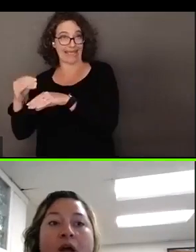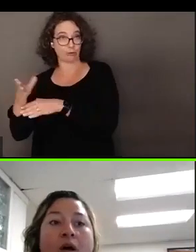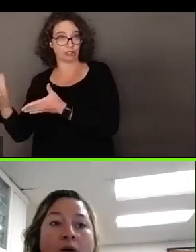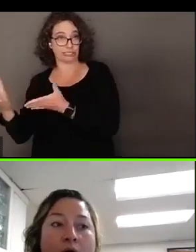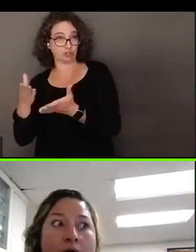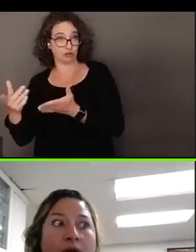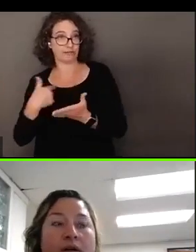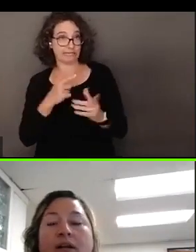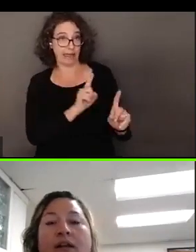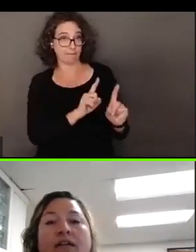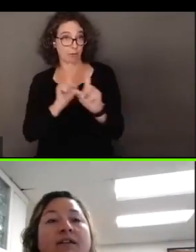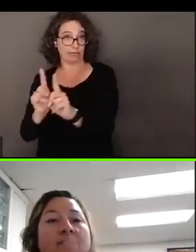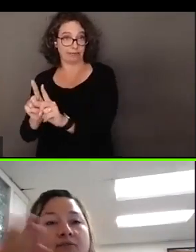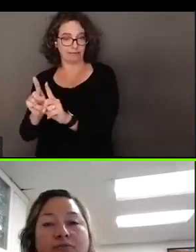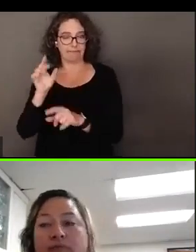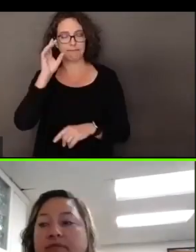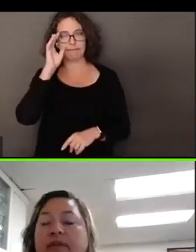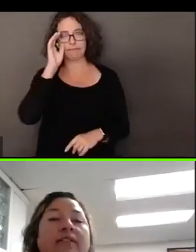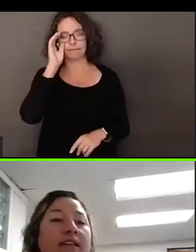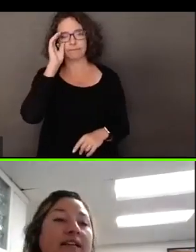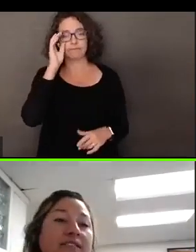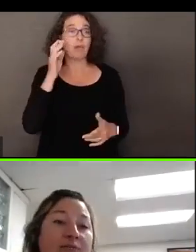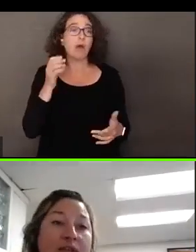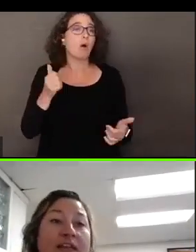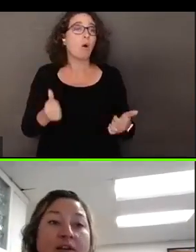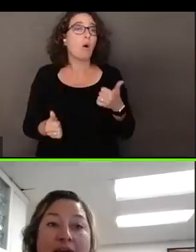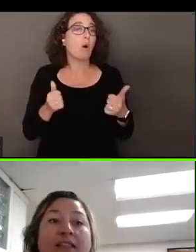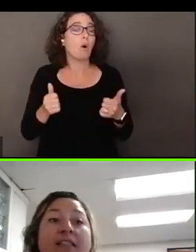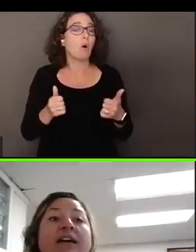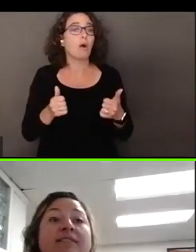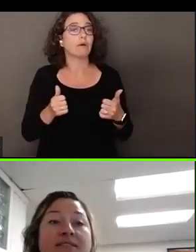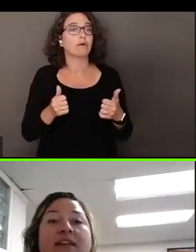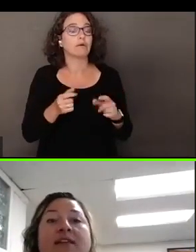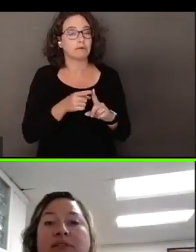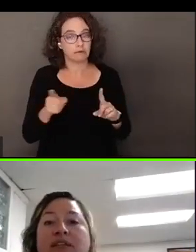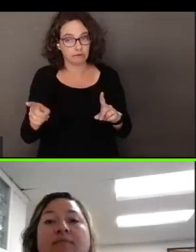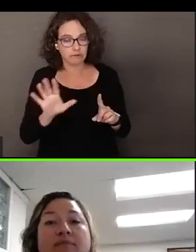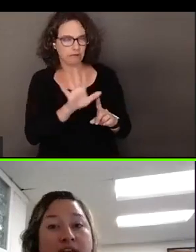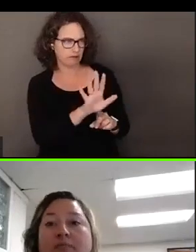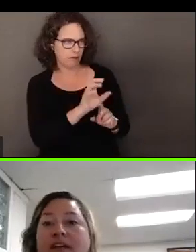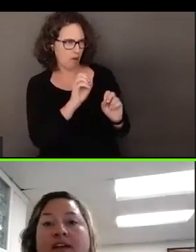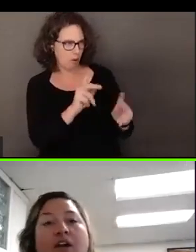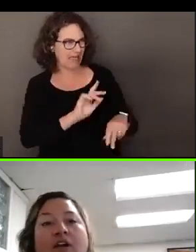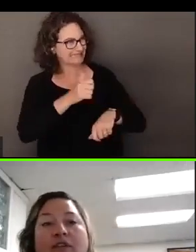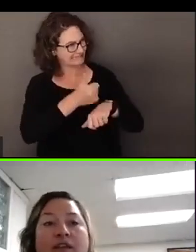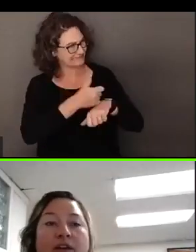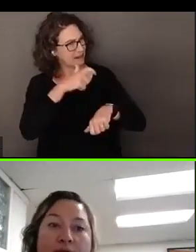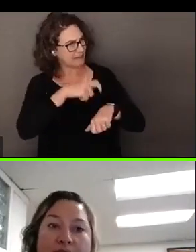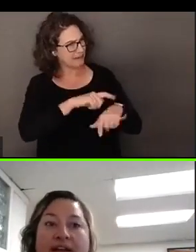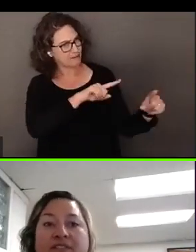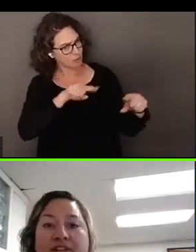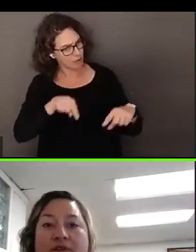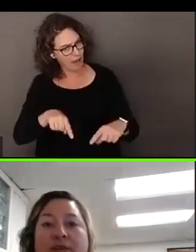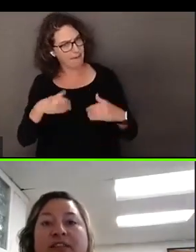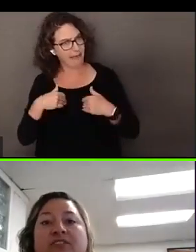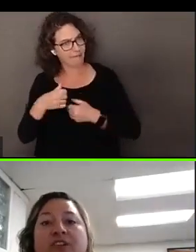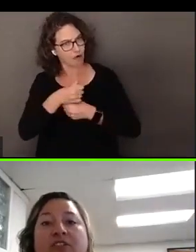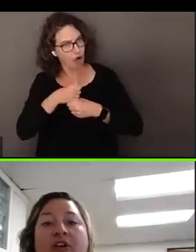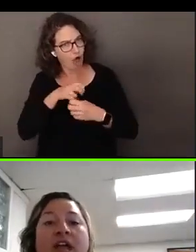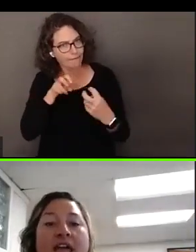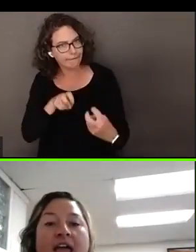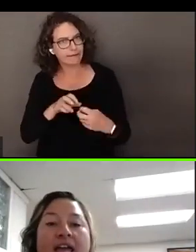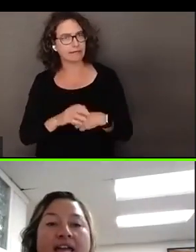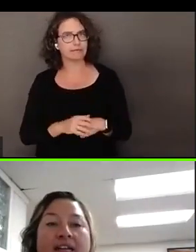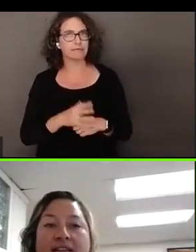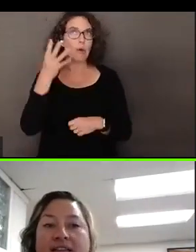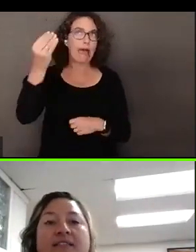to, or rerouting it to be like, okay, let's set up a time to come and have coffee, go and have dinner with each